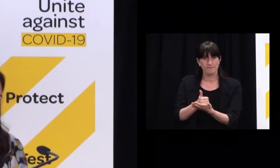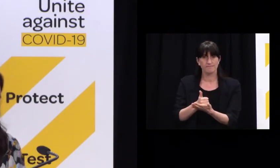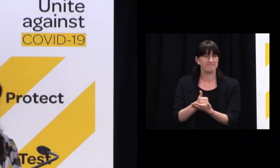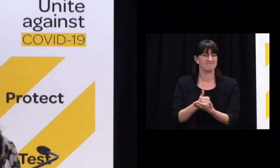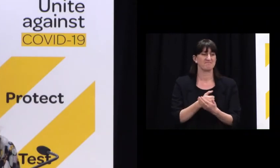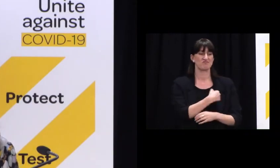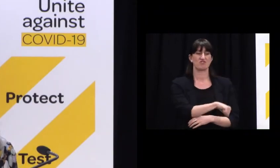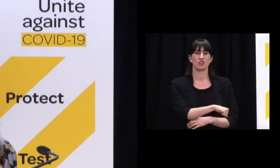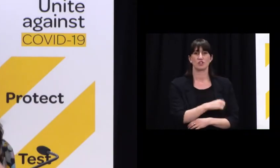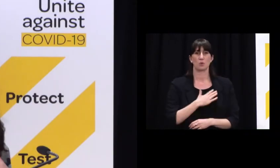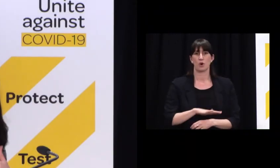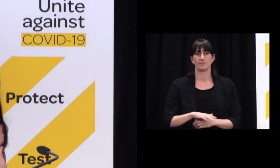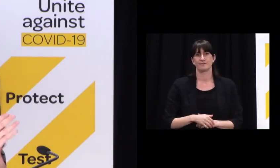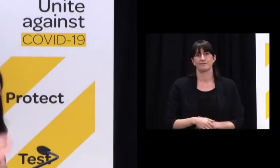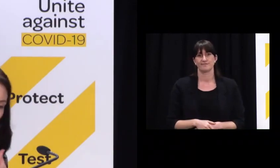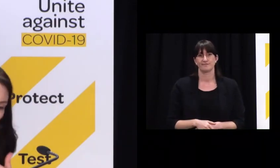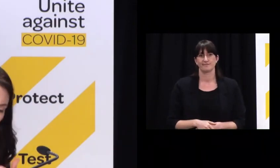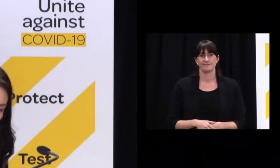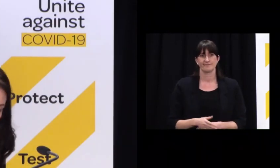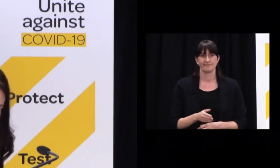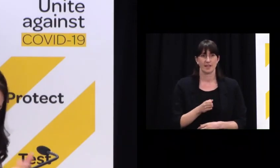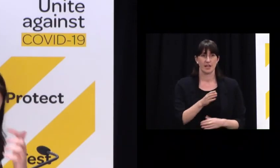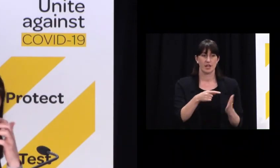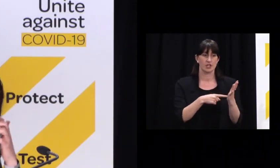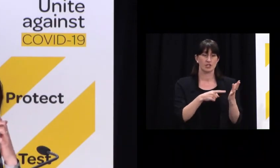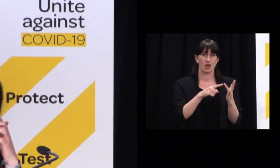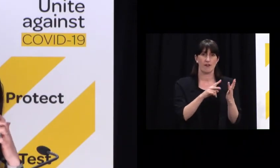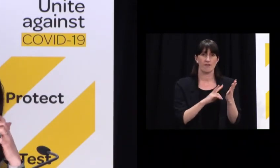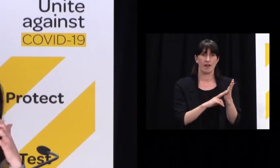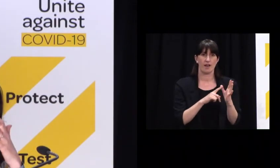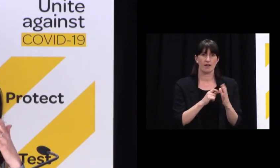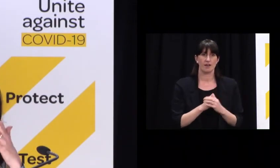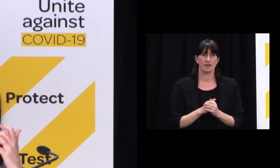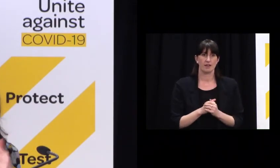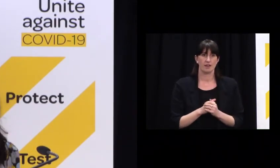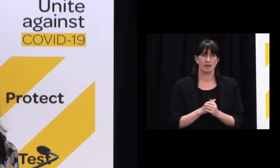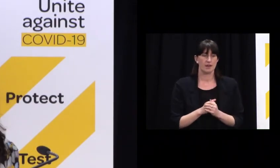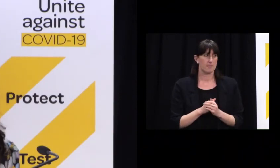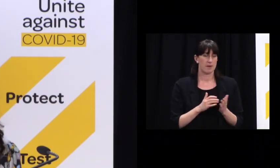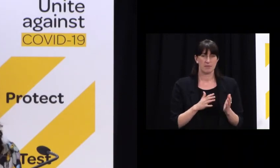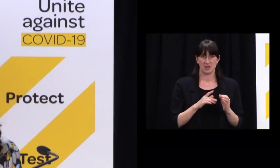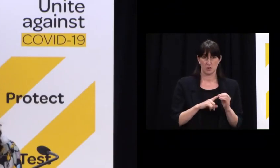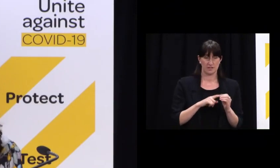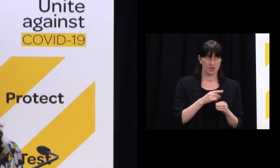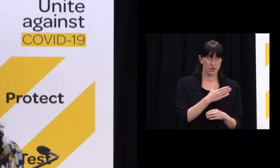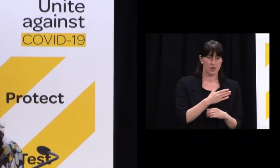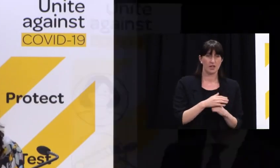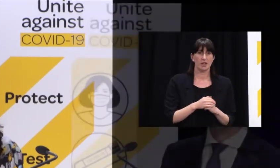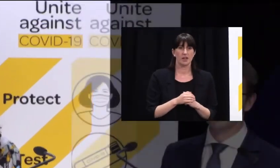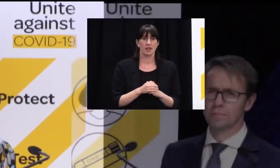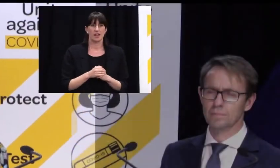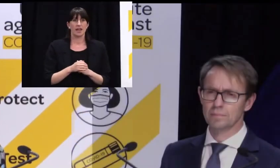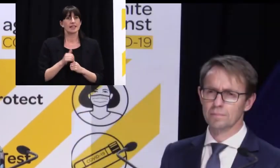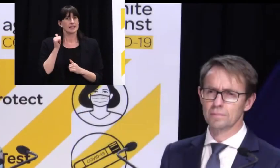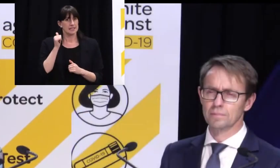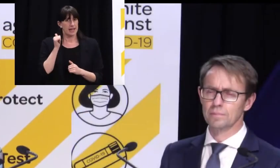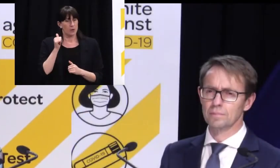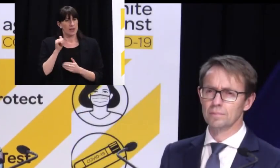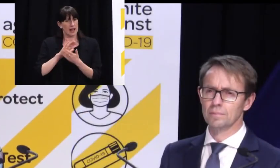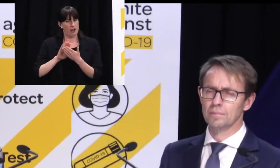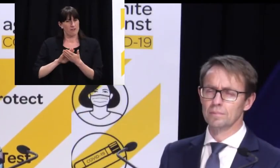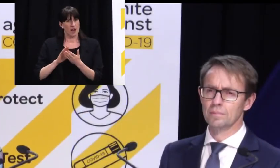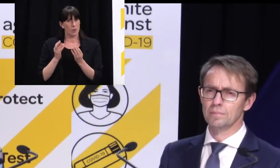accepted private yesterday maybe this is for you Dr Bloomfield we sought clarity from the ministry yesterday about